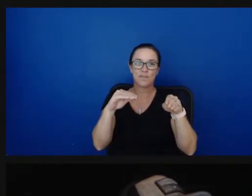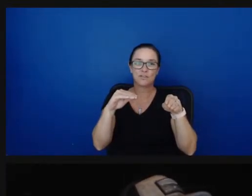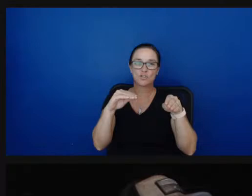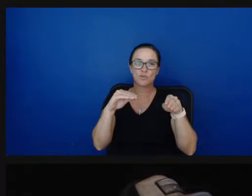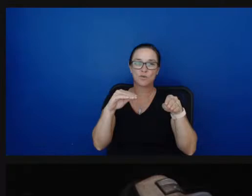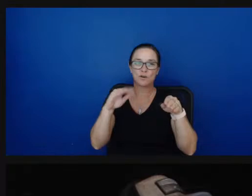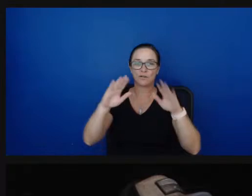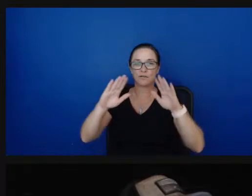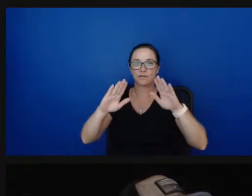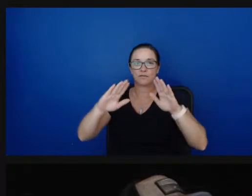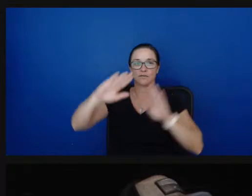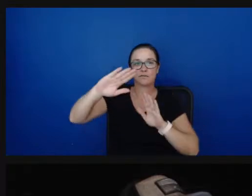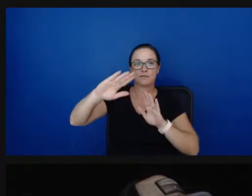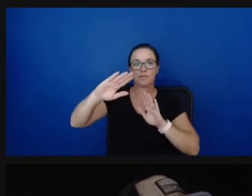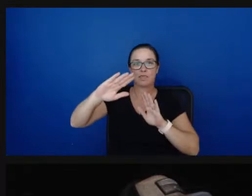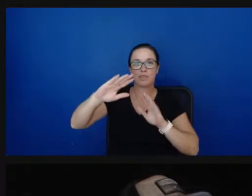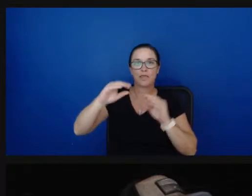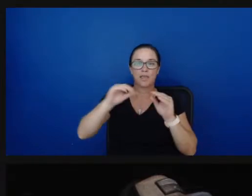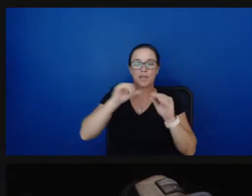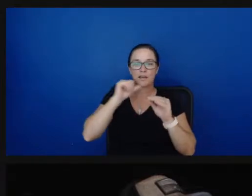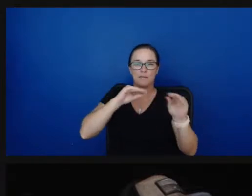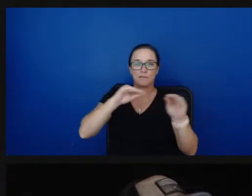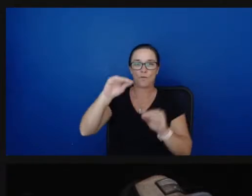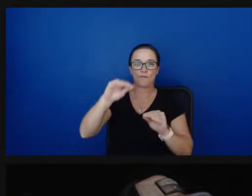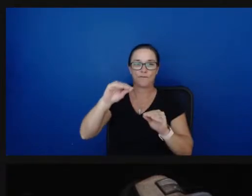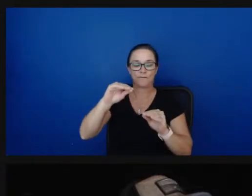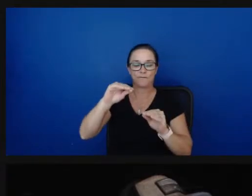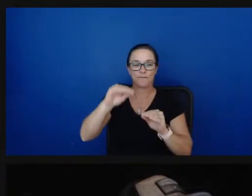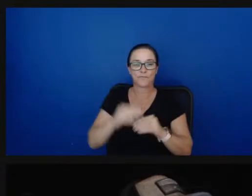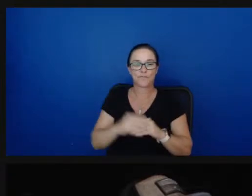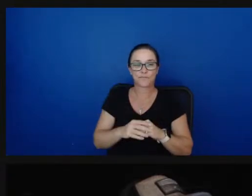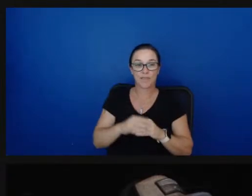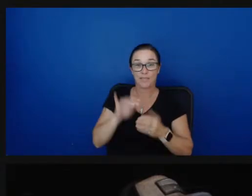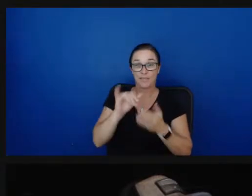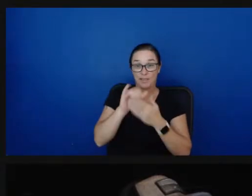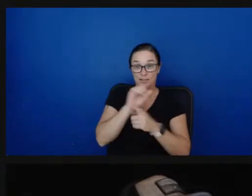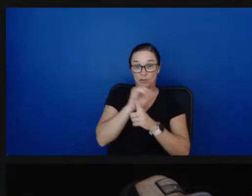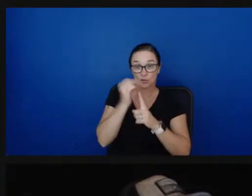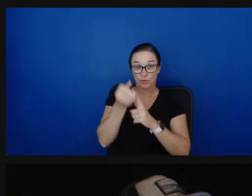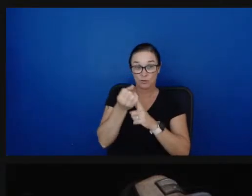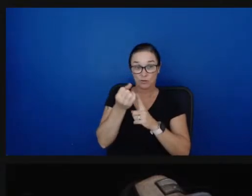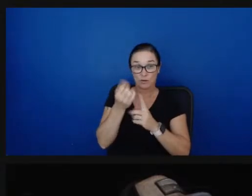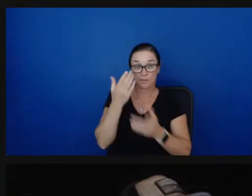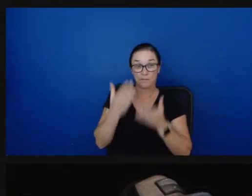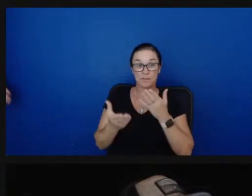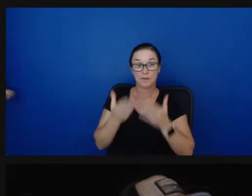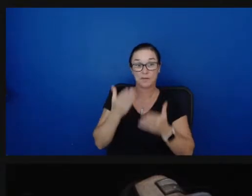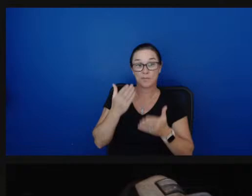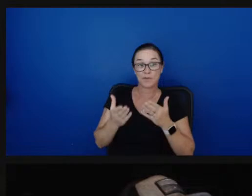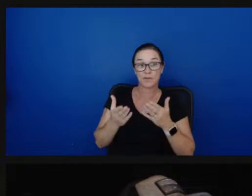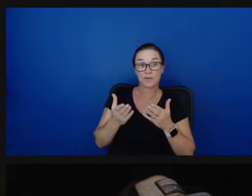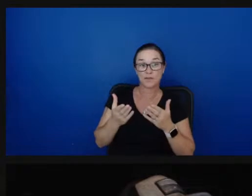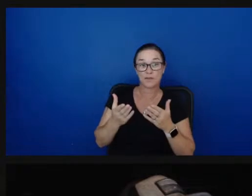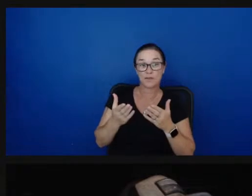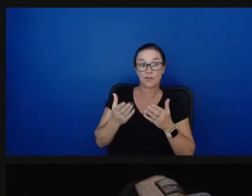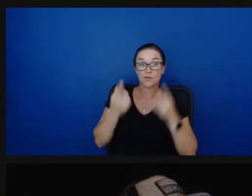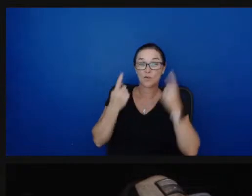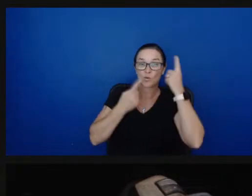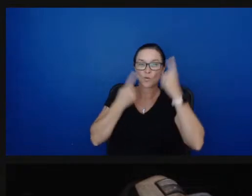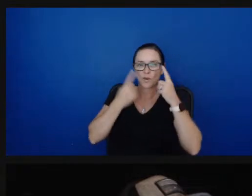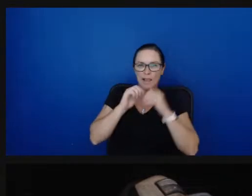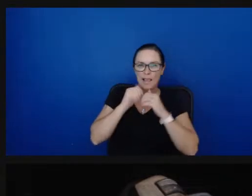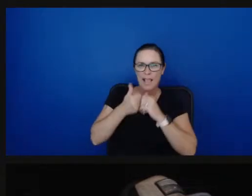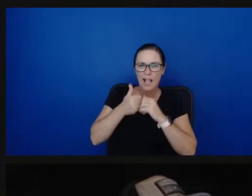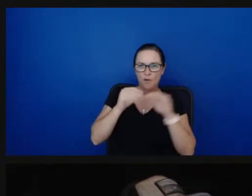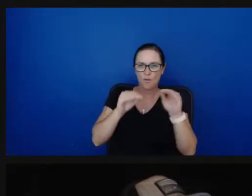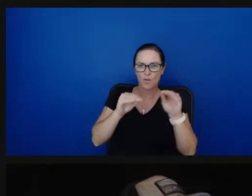got torqued. And you'd imagine that in that case, you might want to long-term fix that. And the